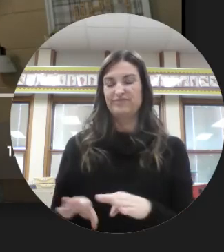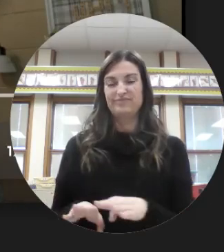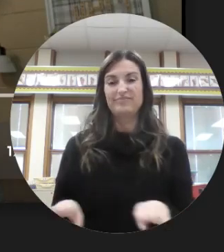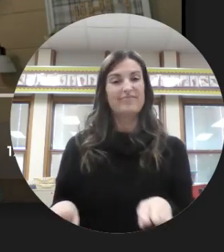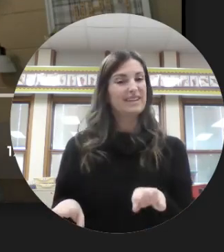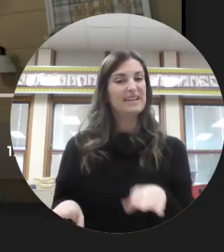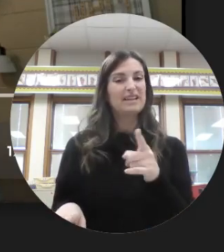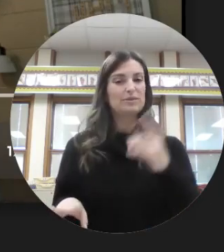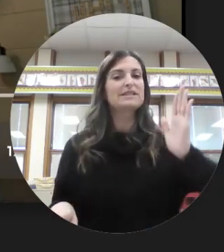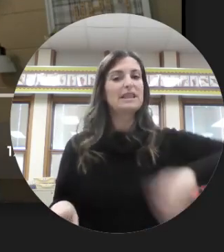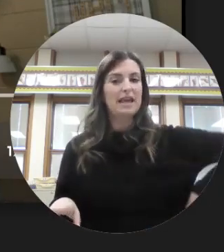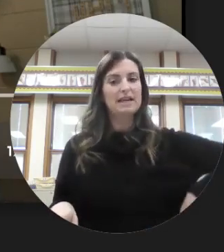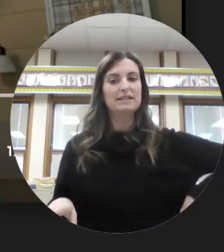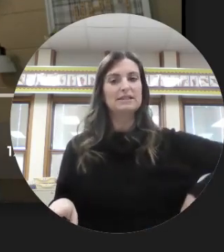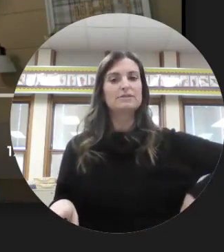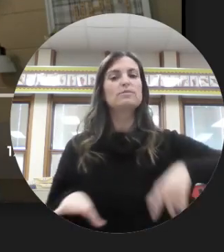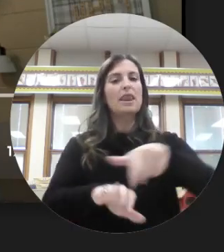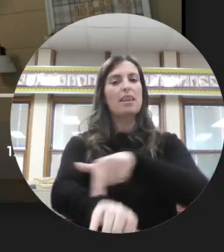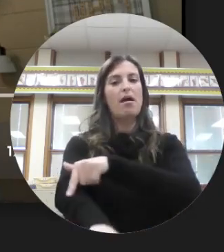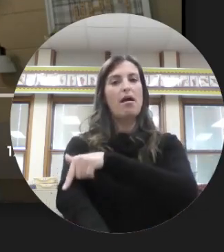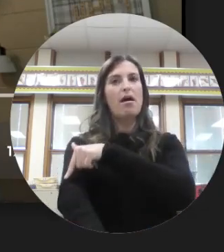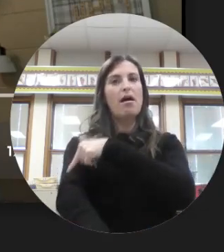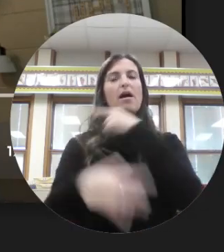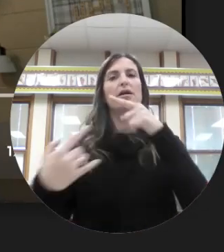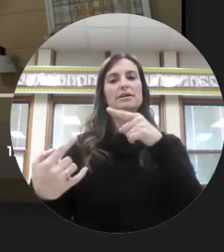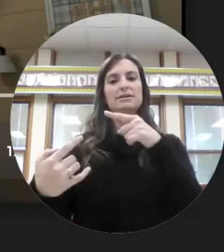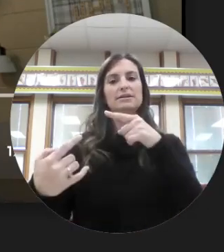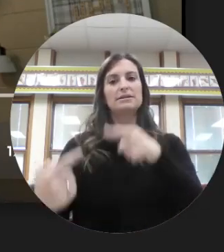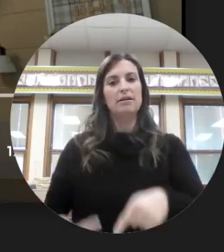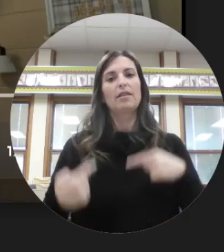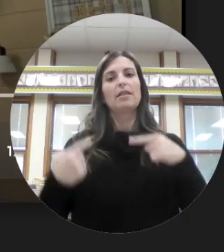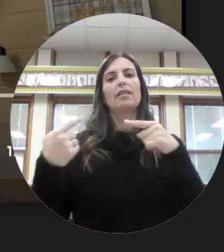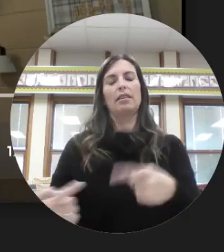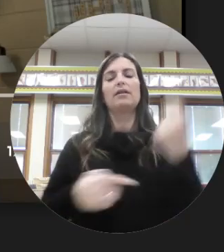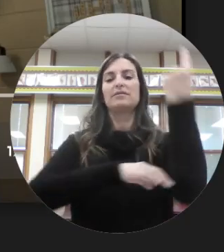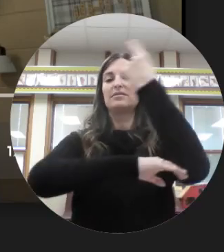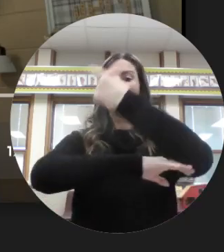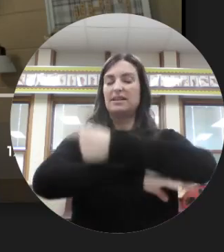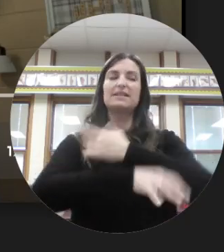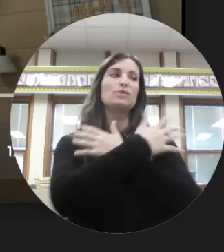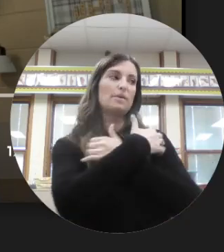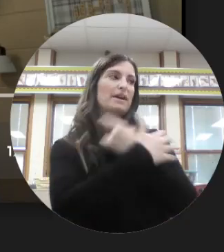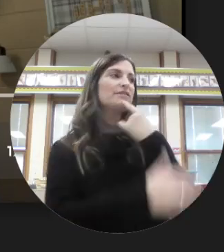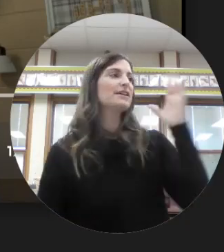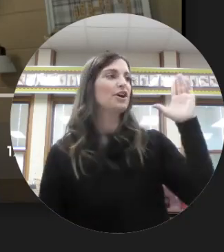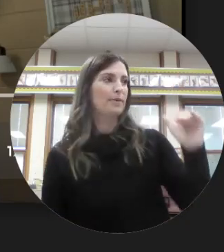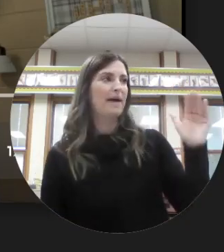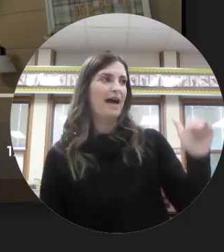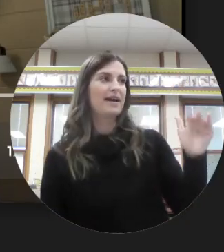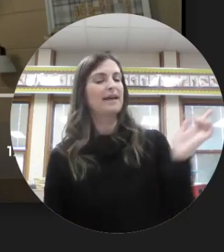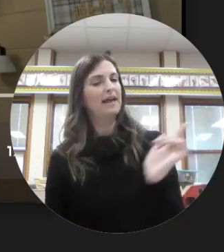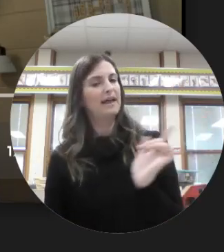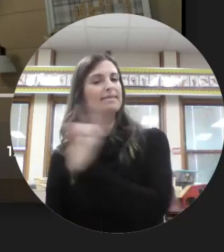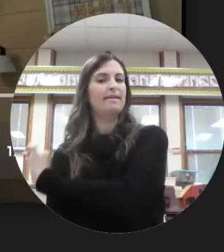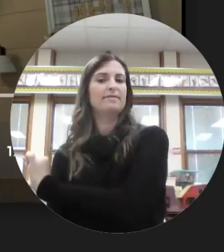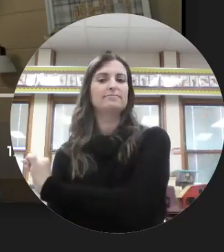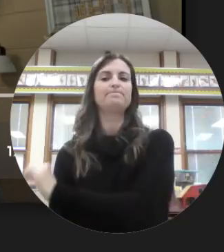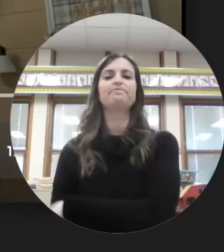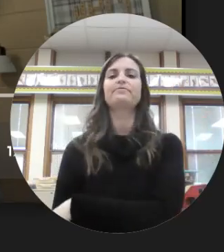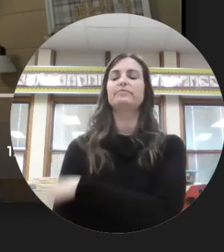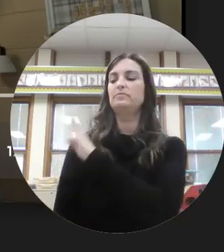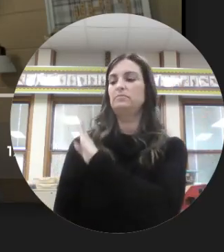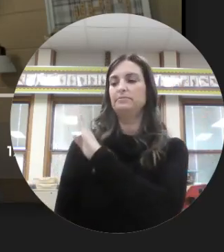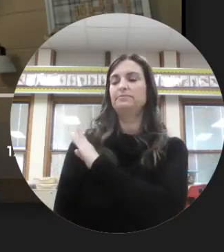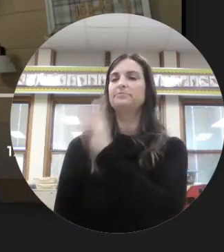It was late, and it had been a long, difficult day for everyone. So the bears said goodbye and headed back to their cave. Bright Bill and Roz stood in the garden